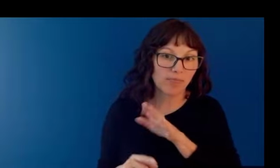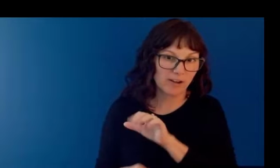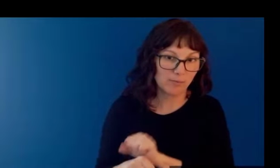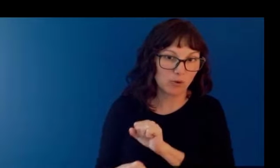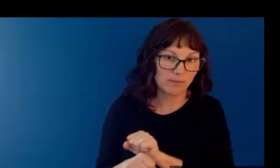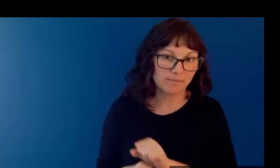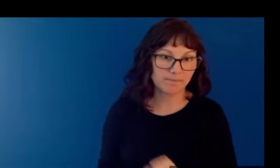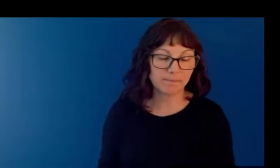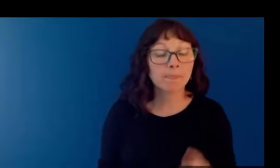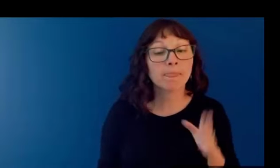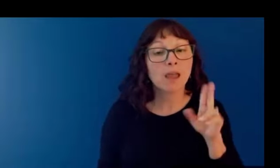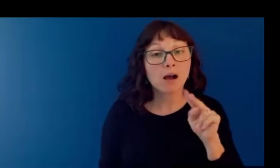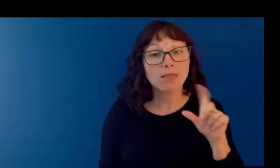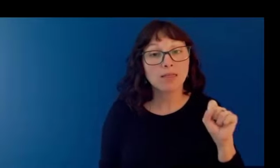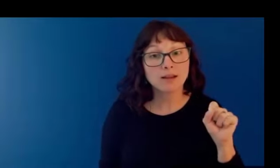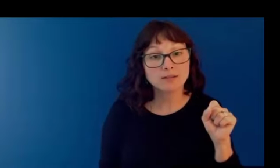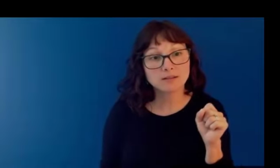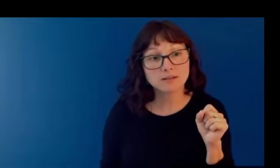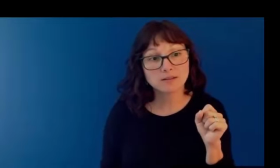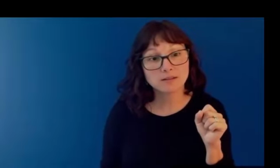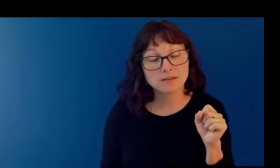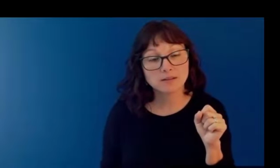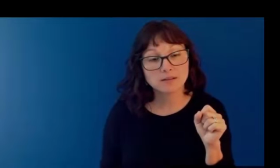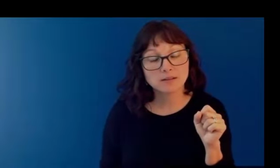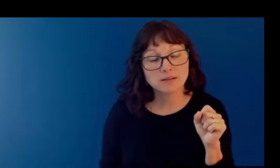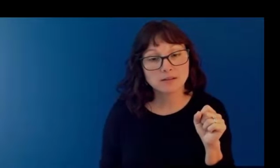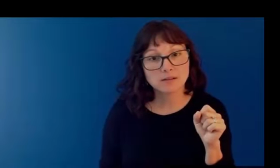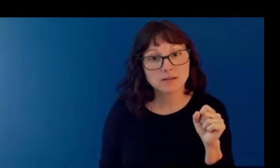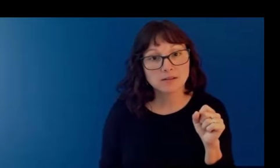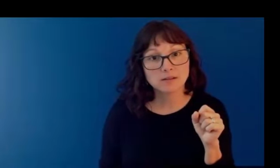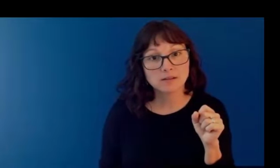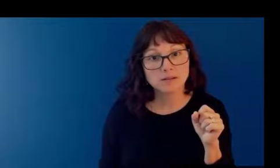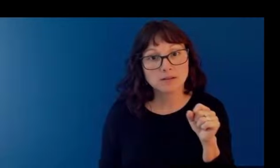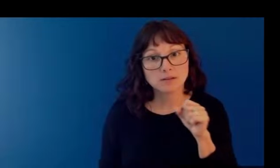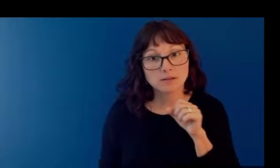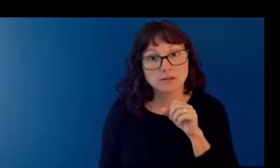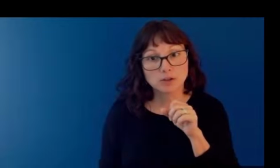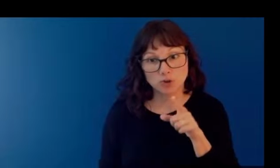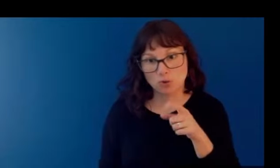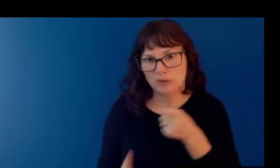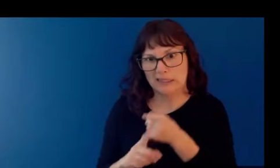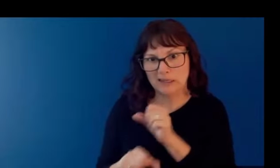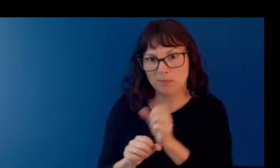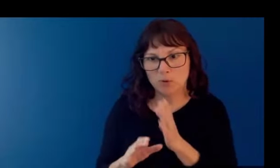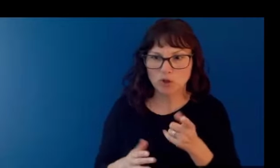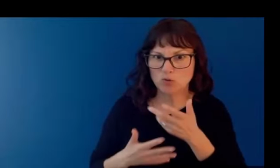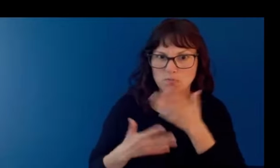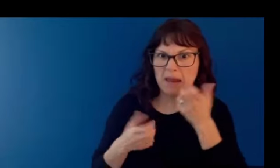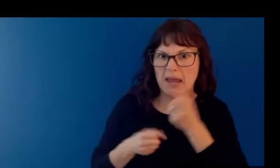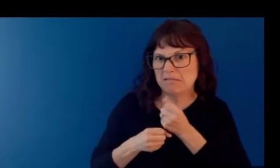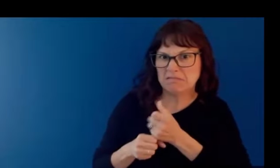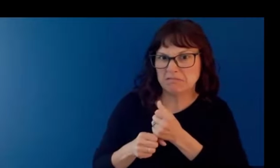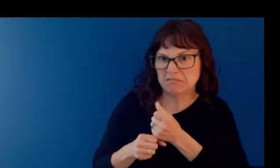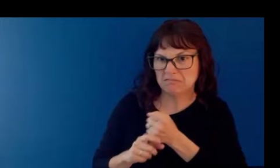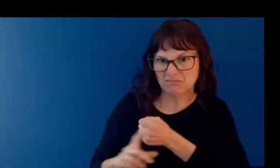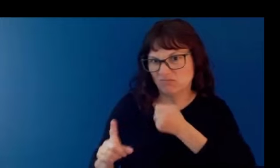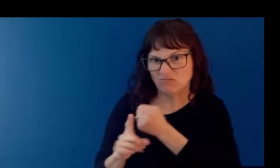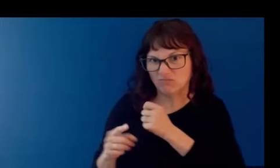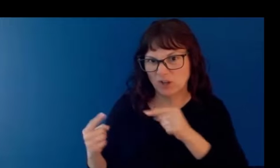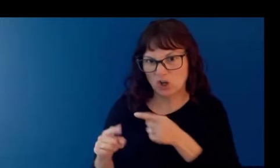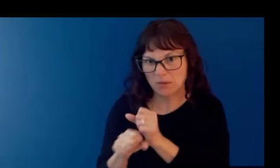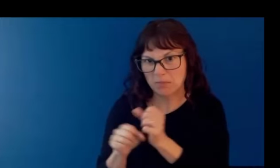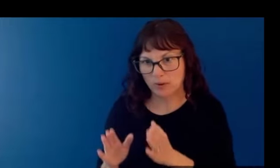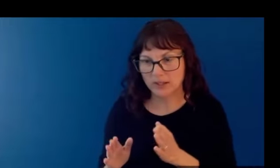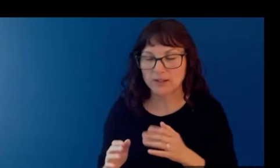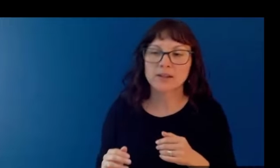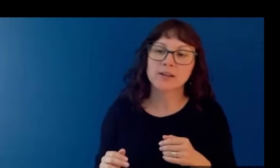employment. Unless, again, you've hit your employee, you got mad and injured them, struck them. You